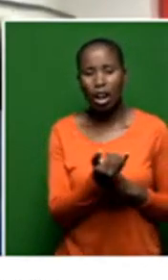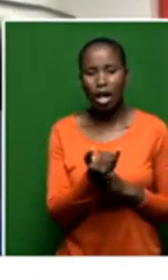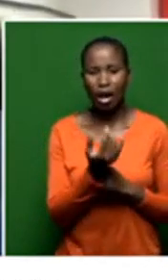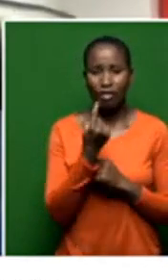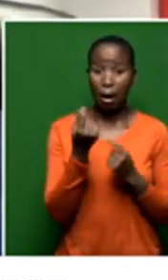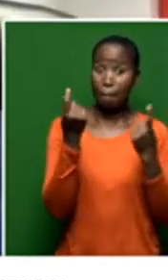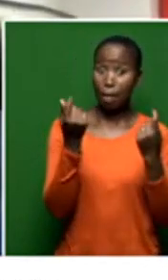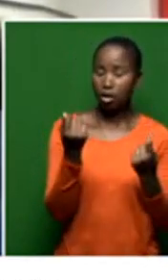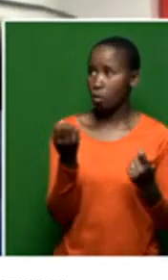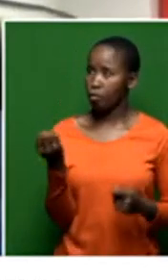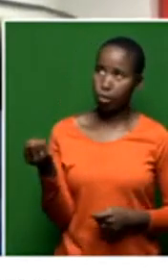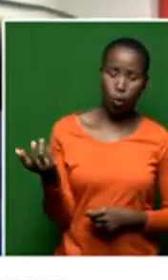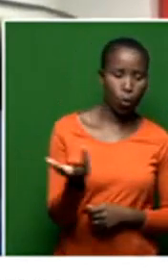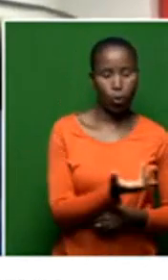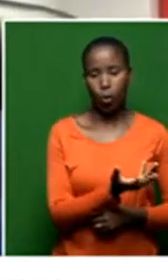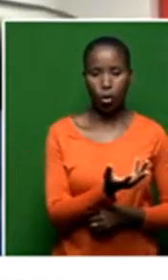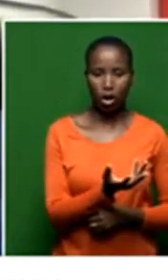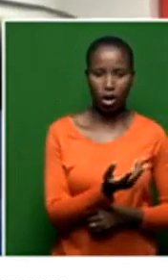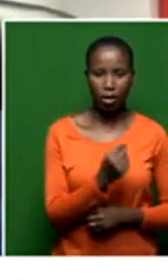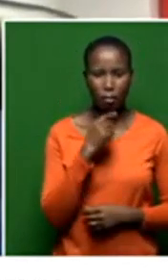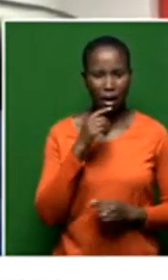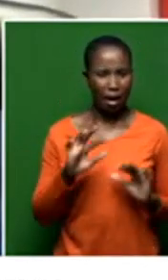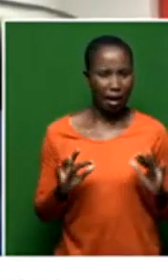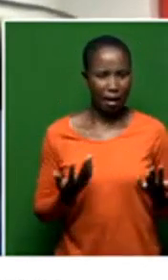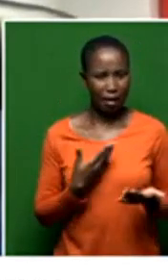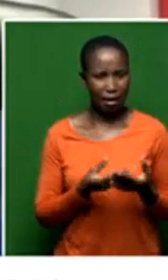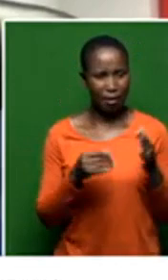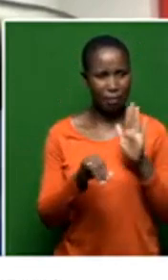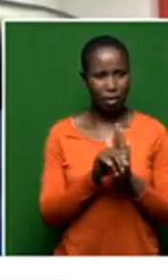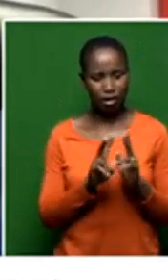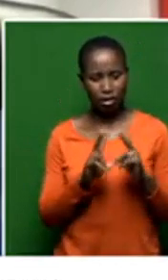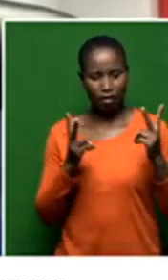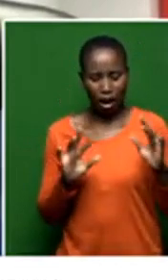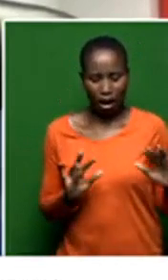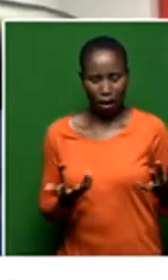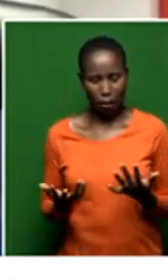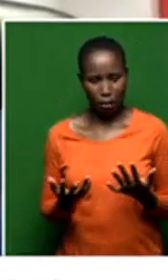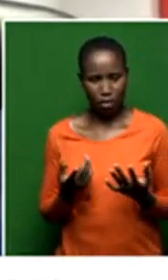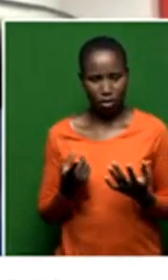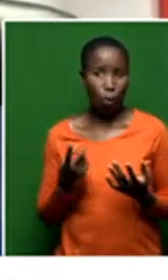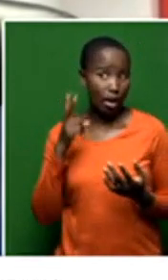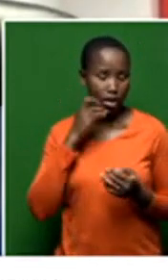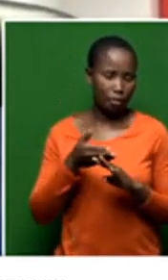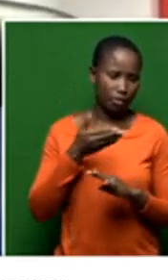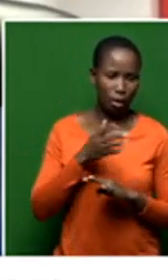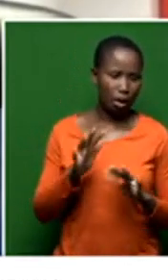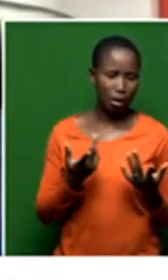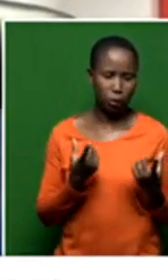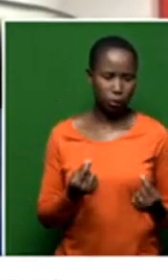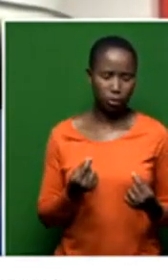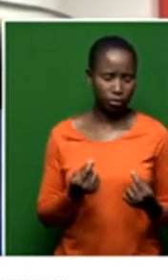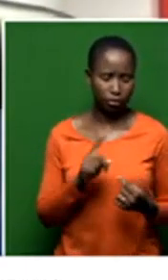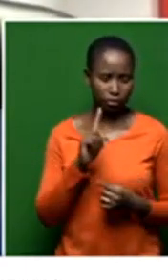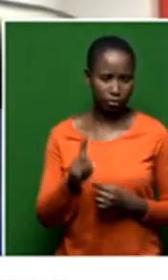to pricing. So how is this going to differentiate from what we've had before? Yeah,